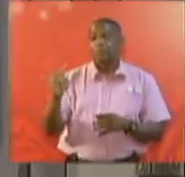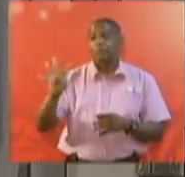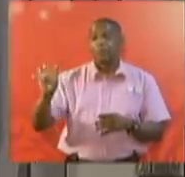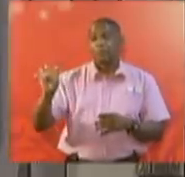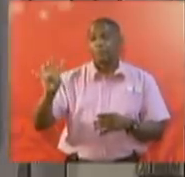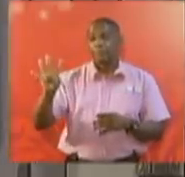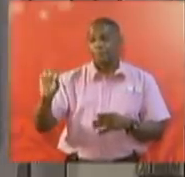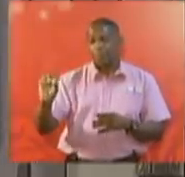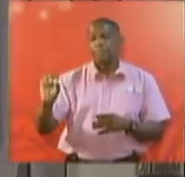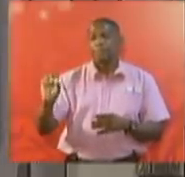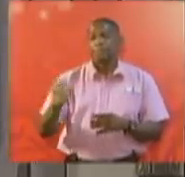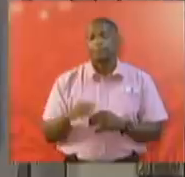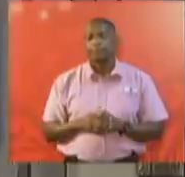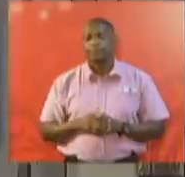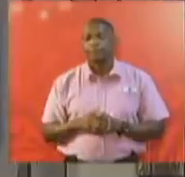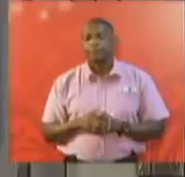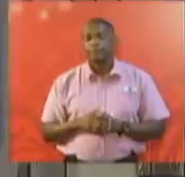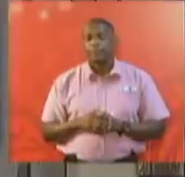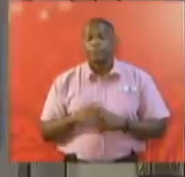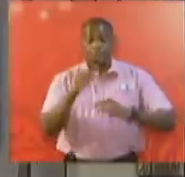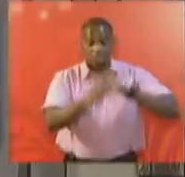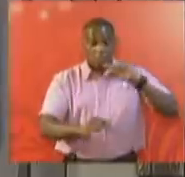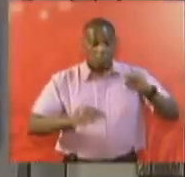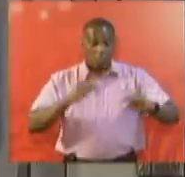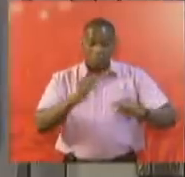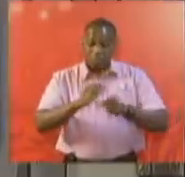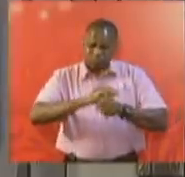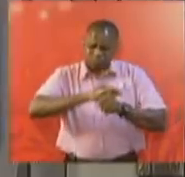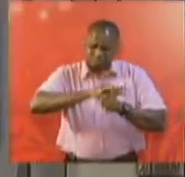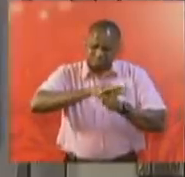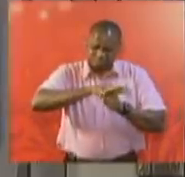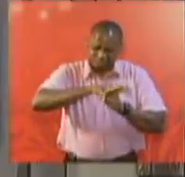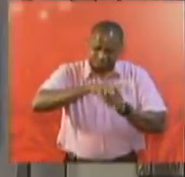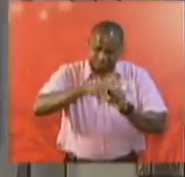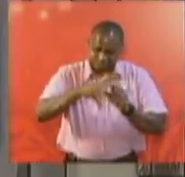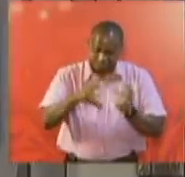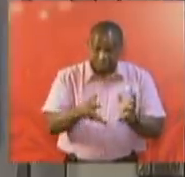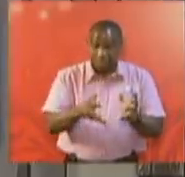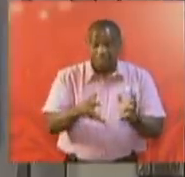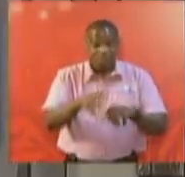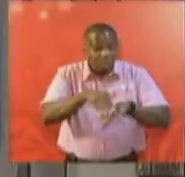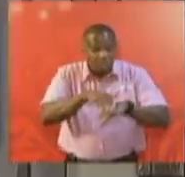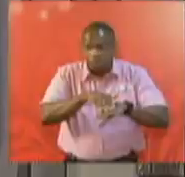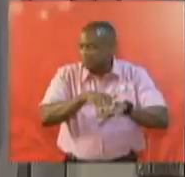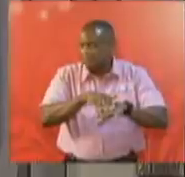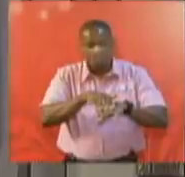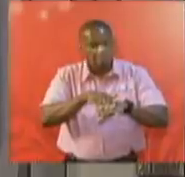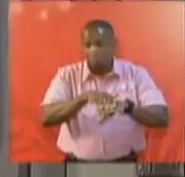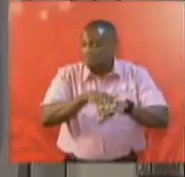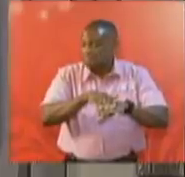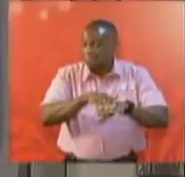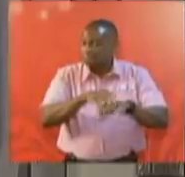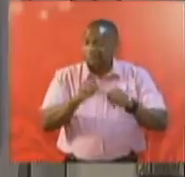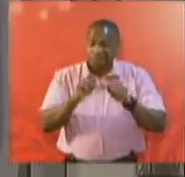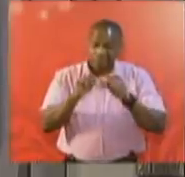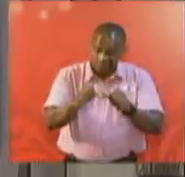30,767,440 cases. So the global pandemic is showing no signs of slowing down, as opposed to maybe